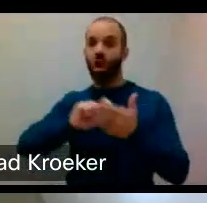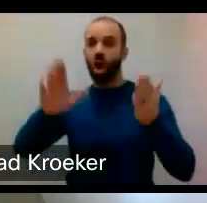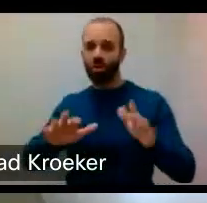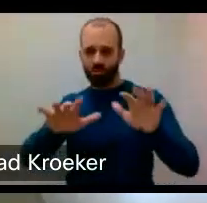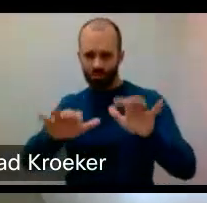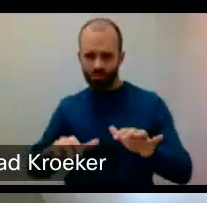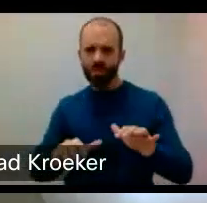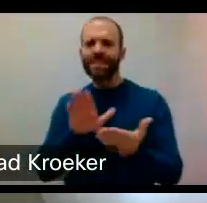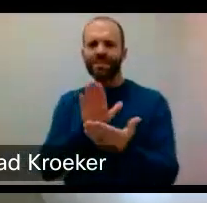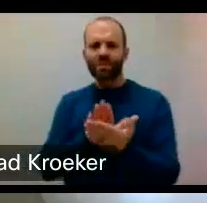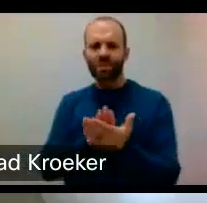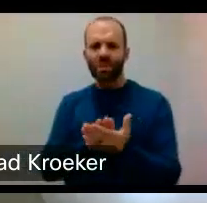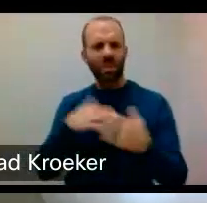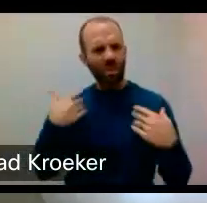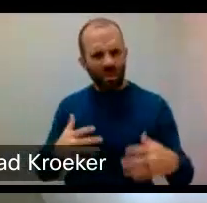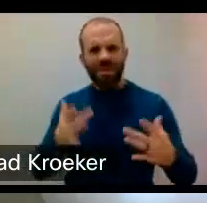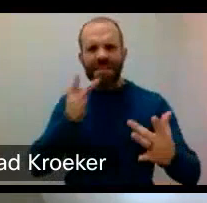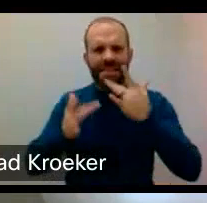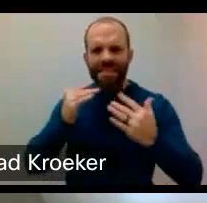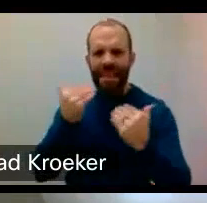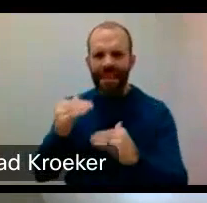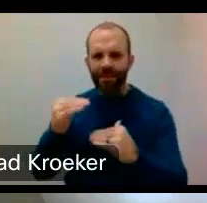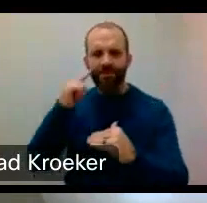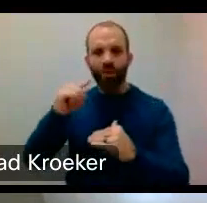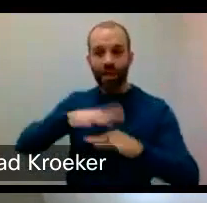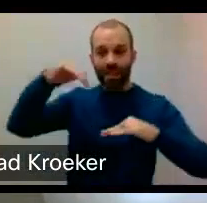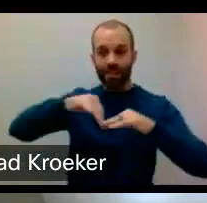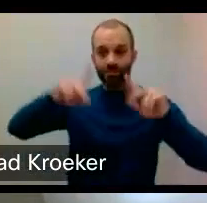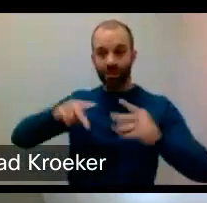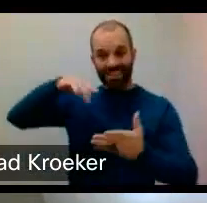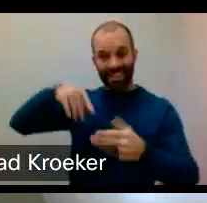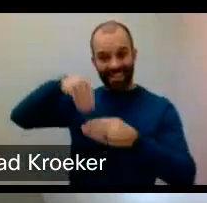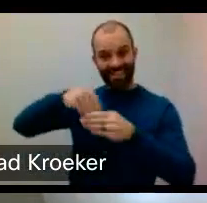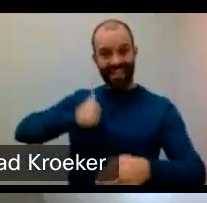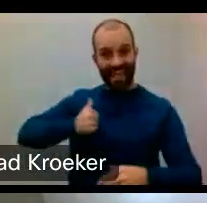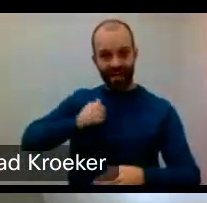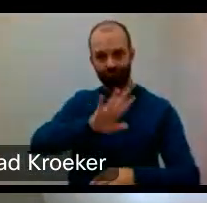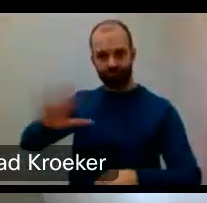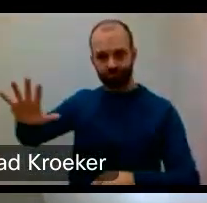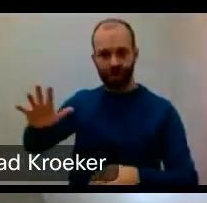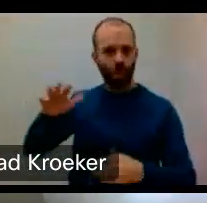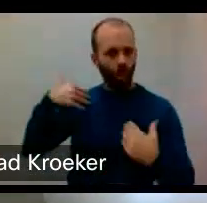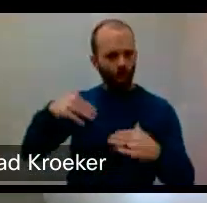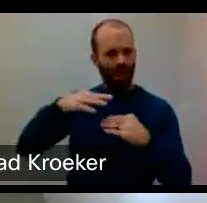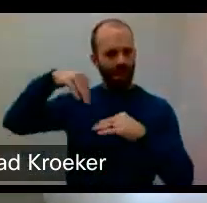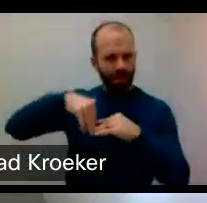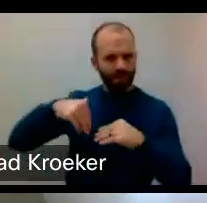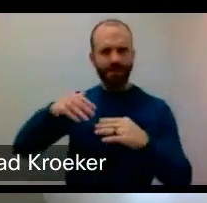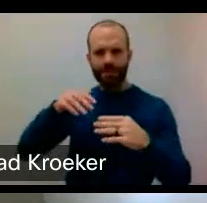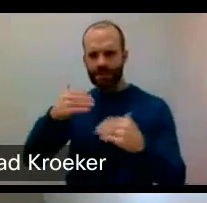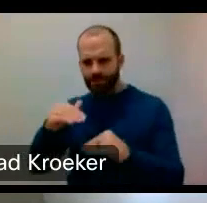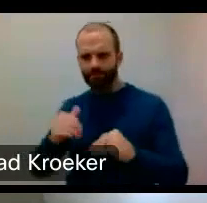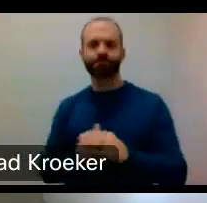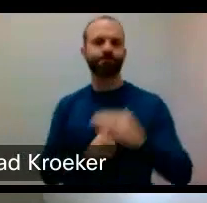schooling is very limited if you're an Indigenous person wanting to study in Canada. And the final section, the outcome, of course, involves that piece